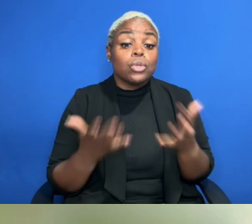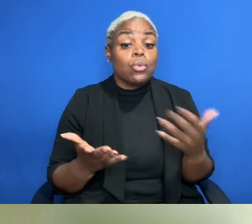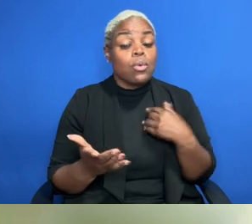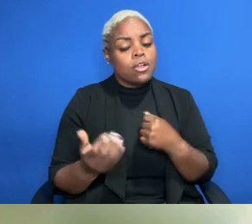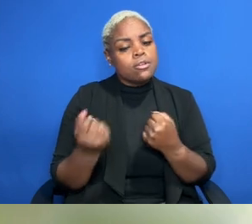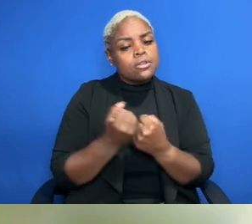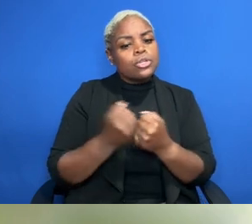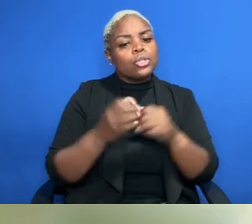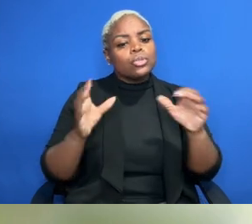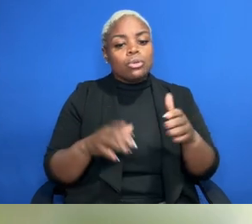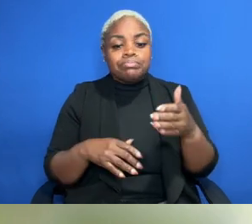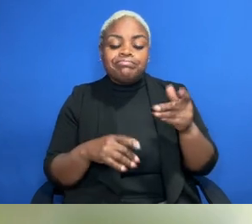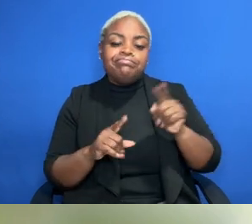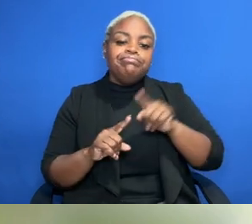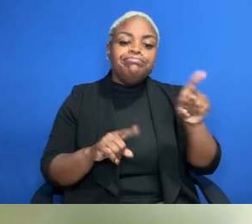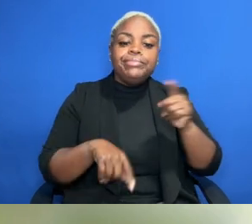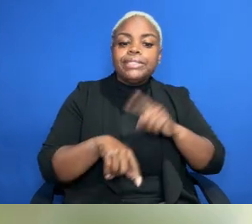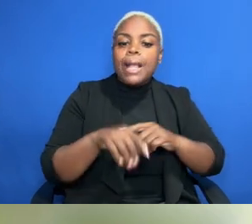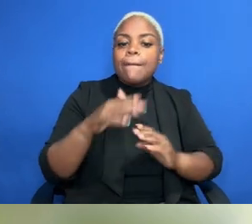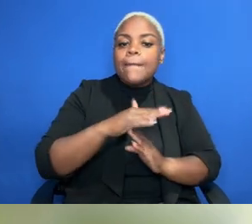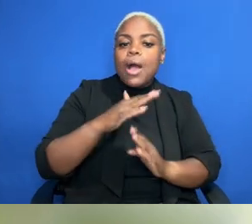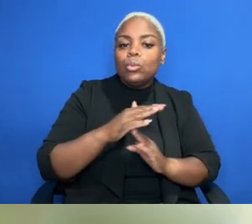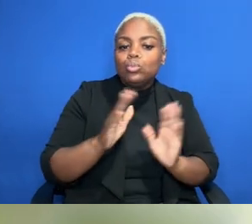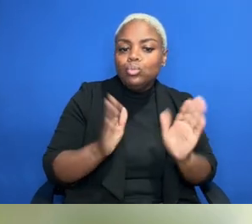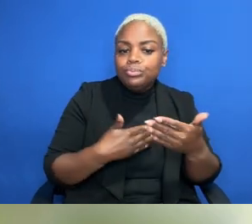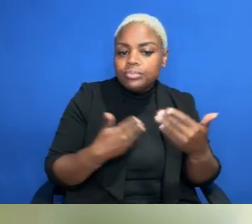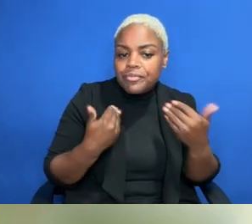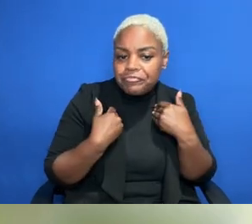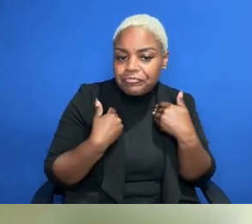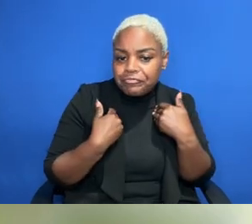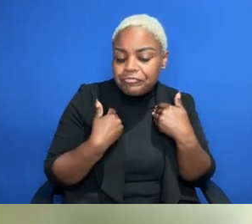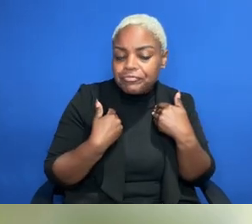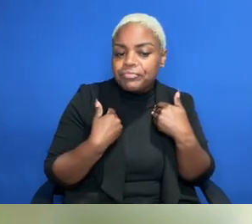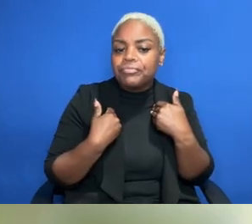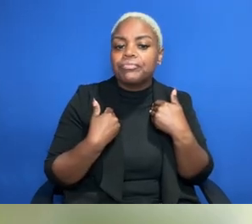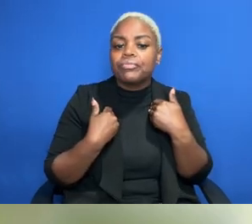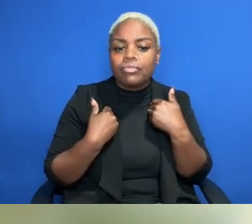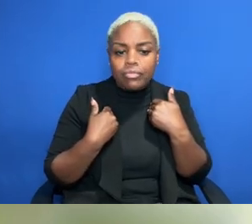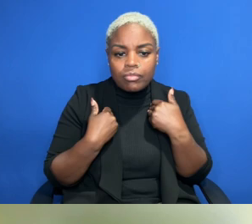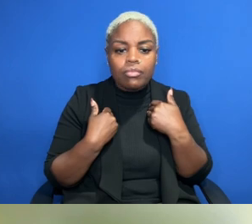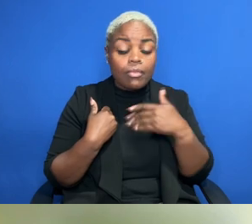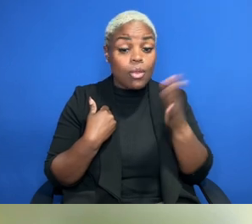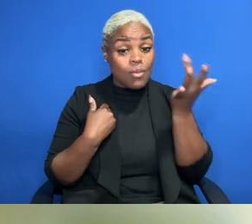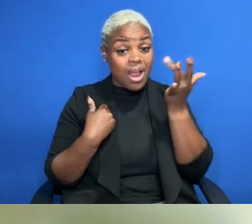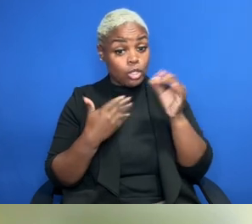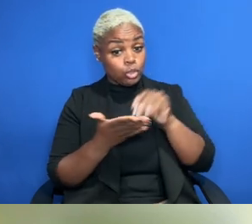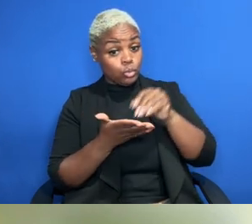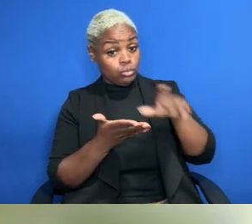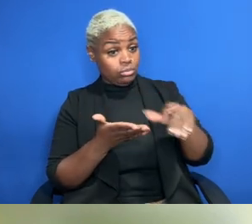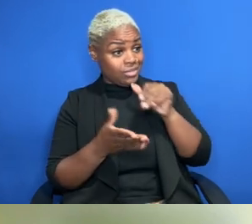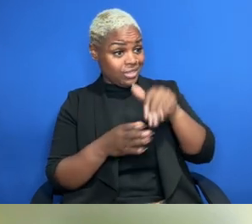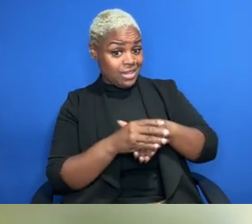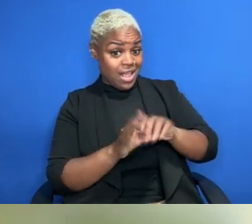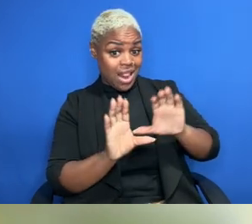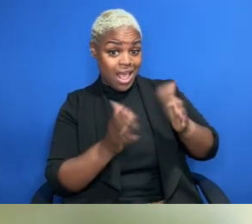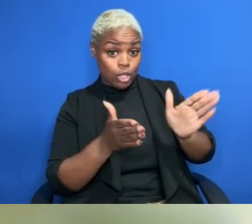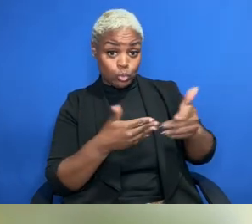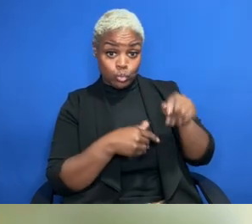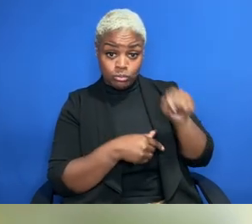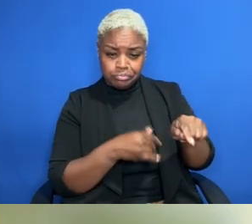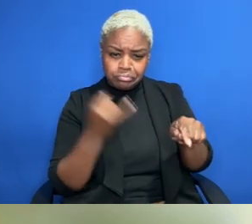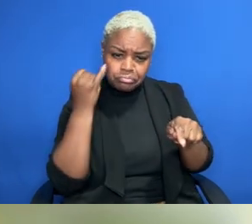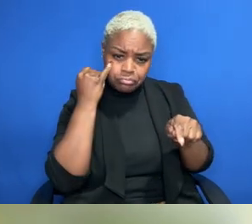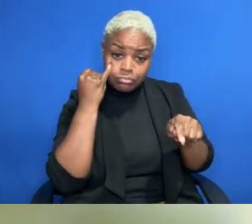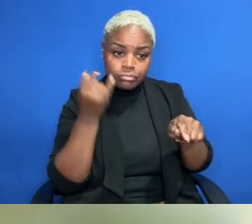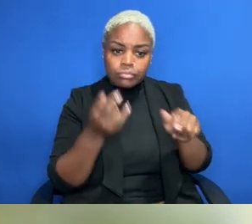learn. And so we advocate for, doing away with timeout rooms, because when students are